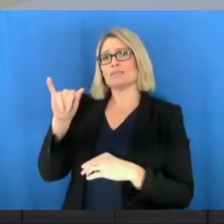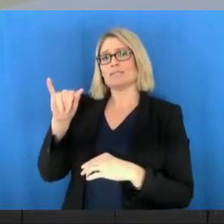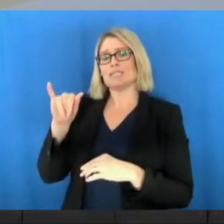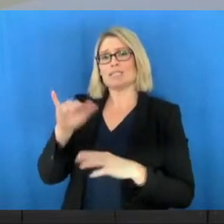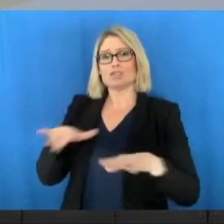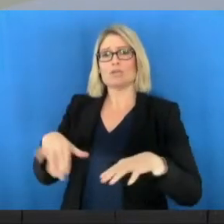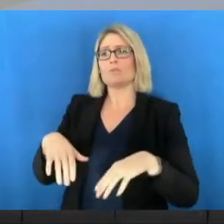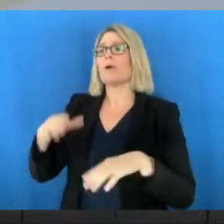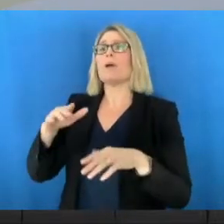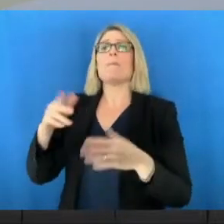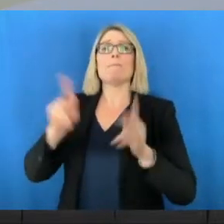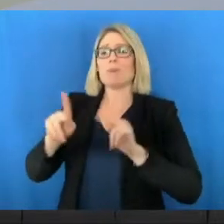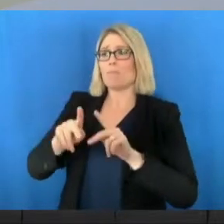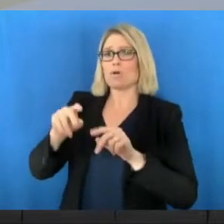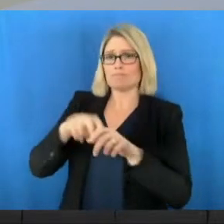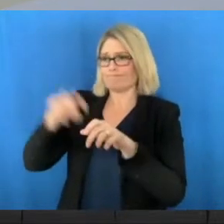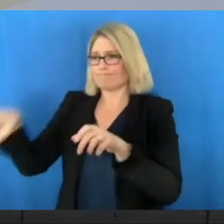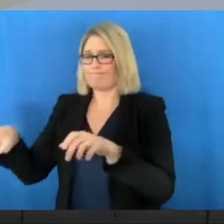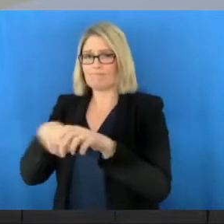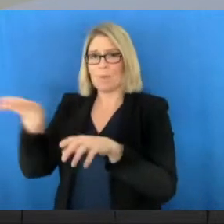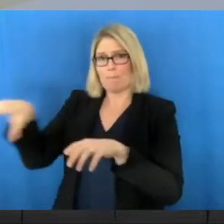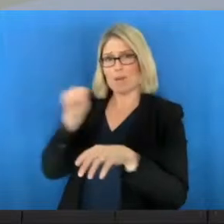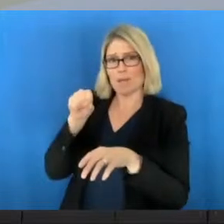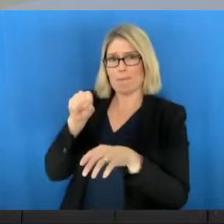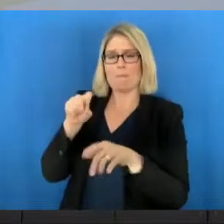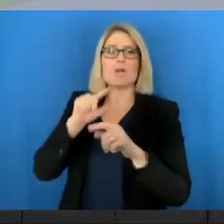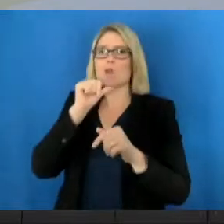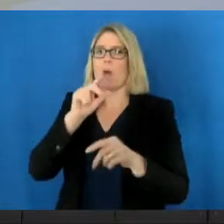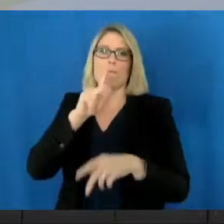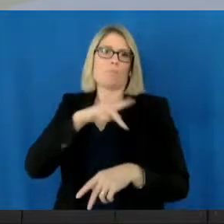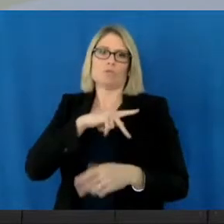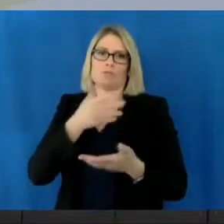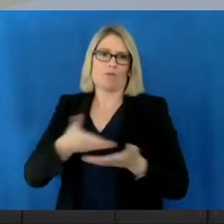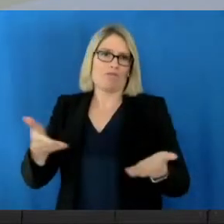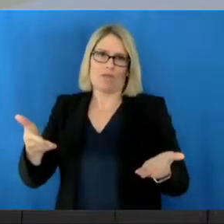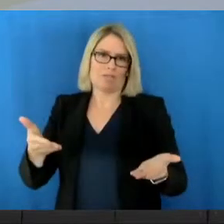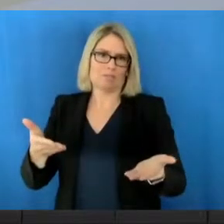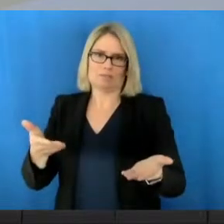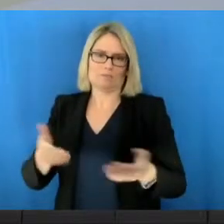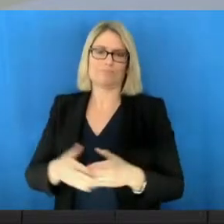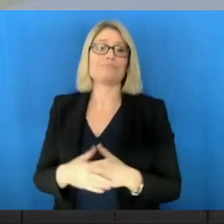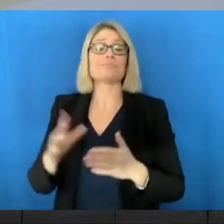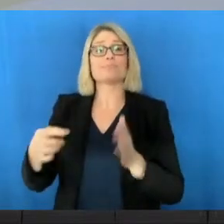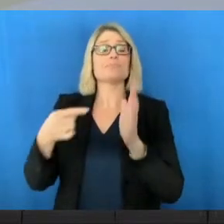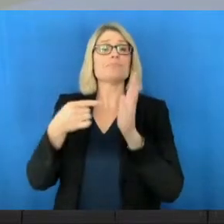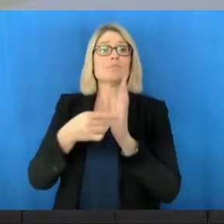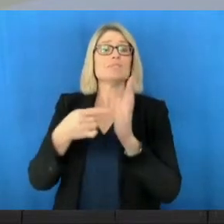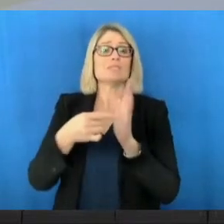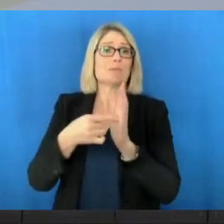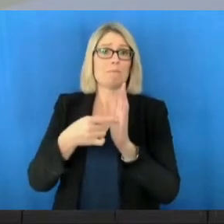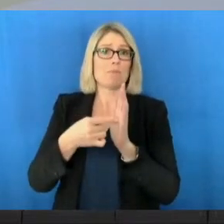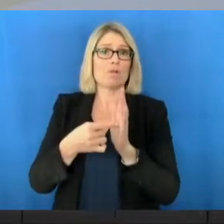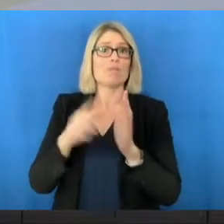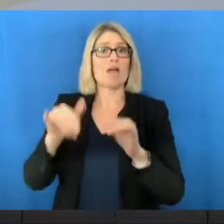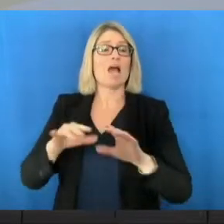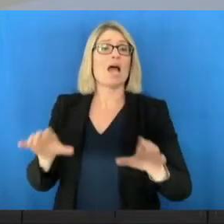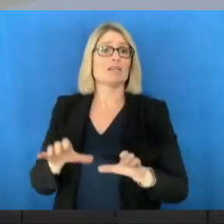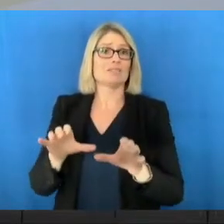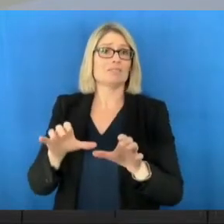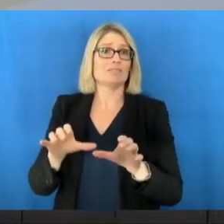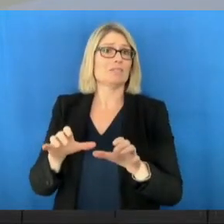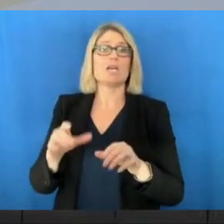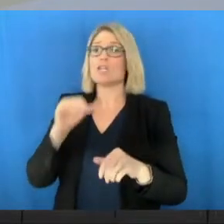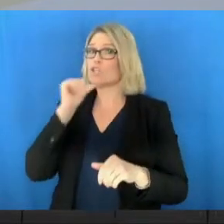and pickup of people, but not personal goods. And examples of those activities that will not